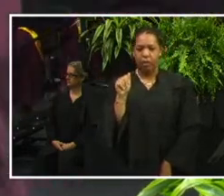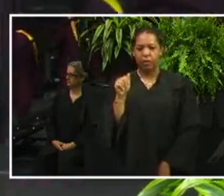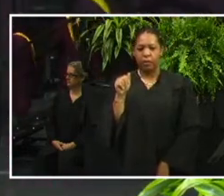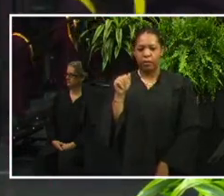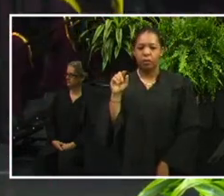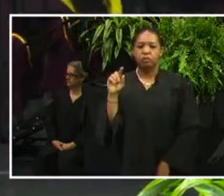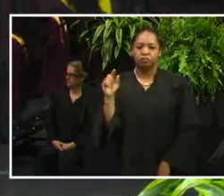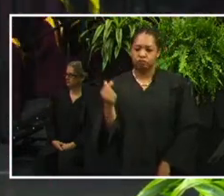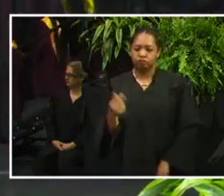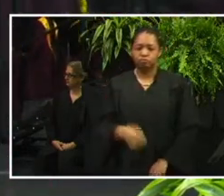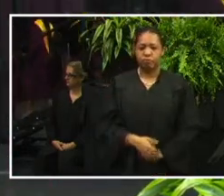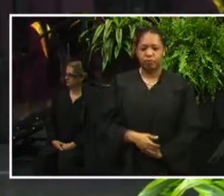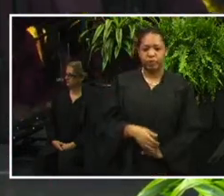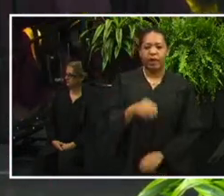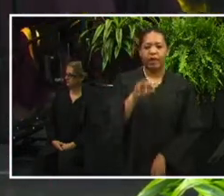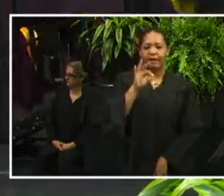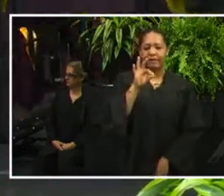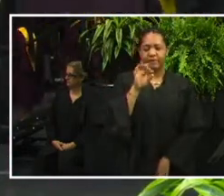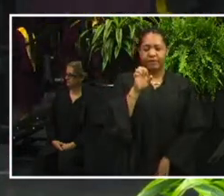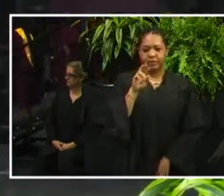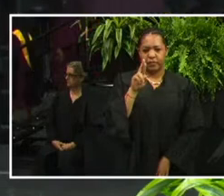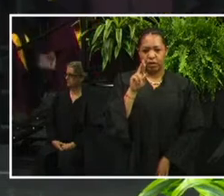Farah Rashe Hall.